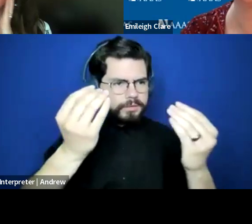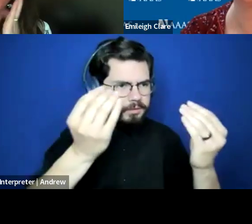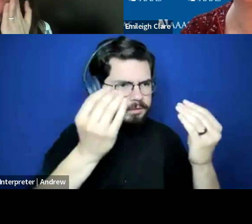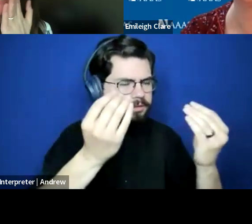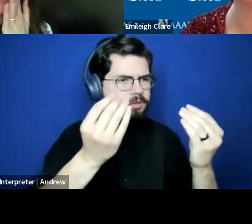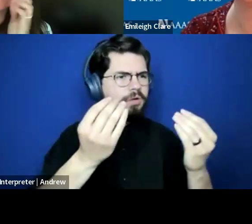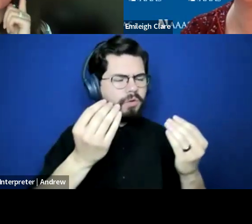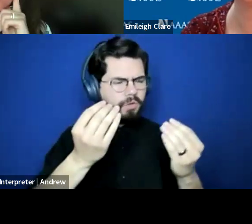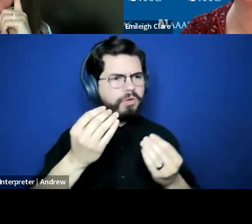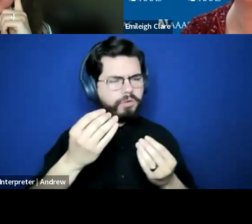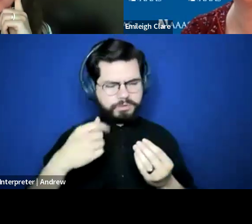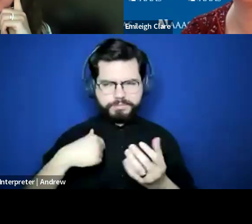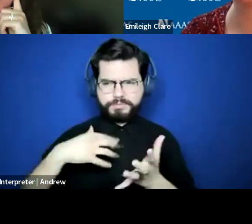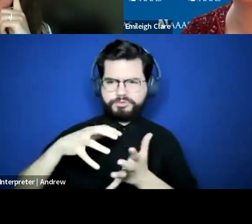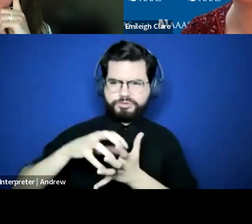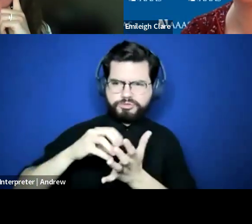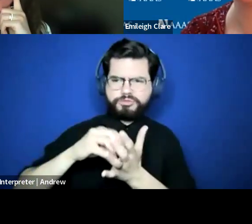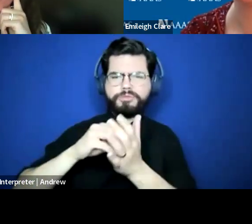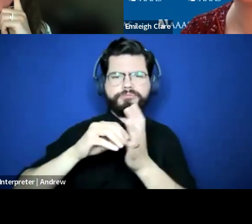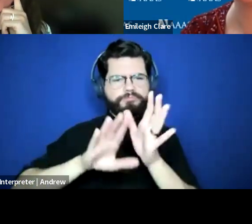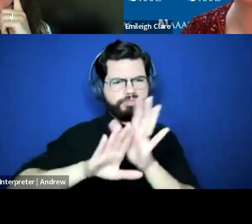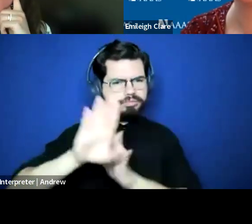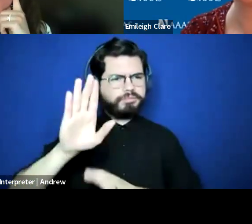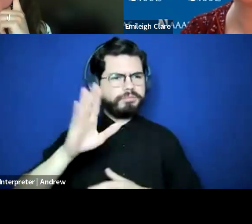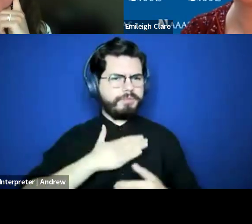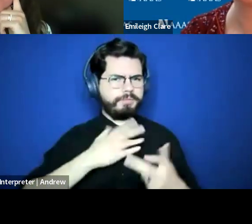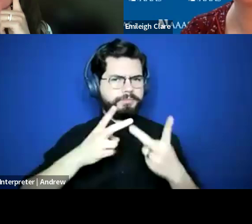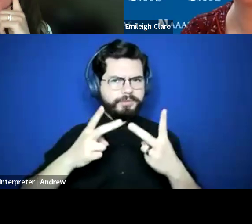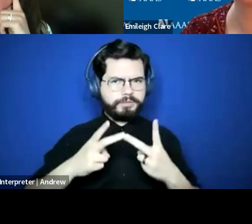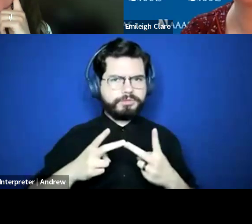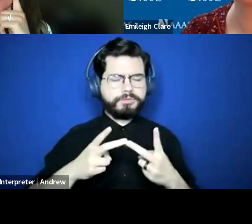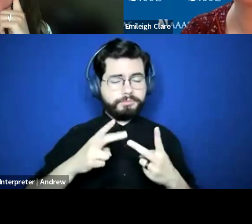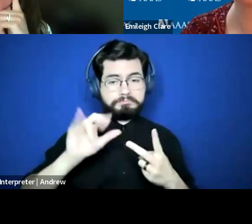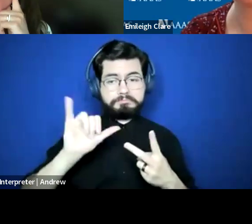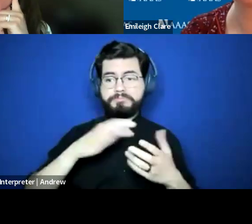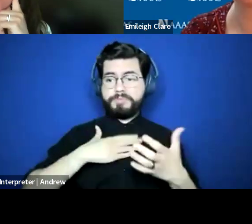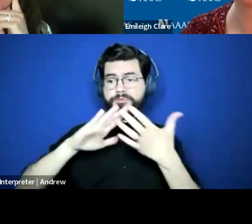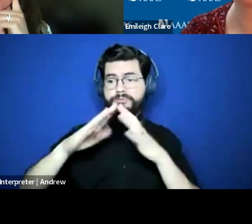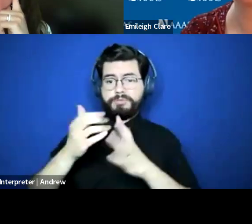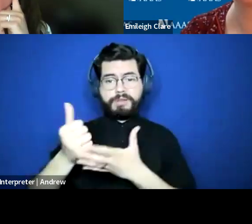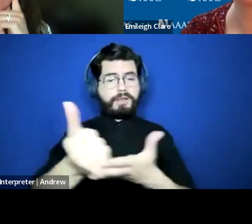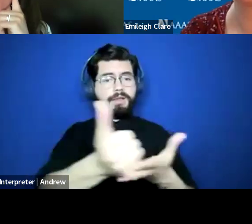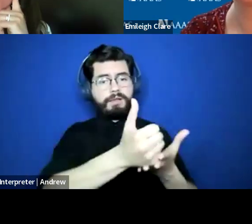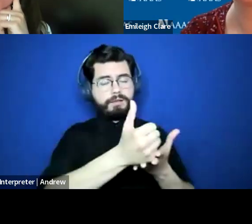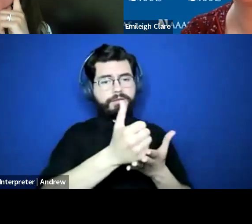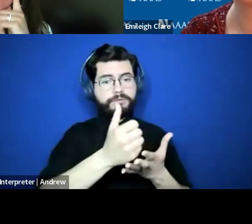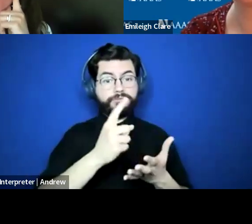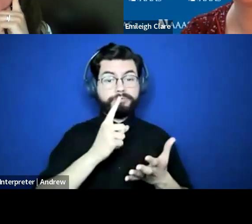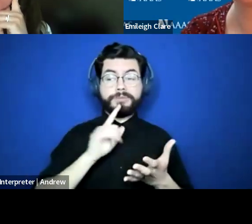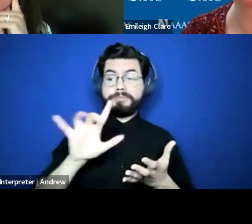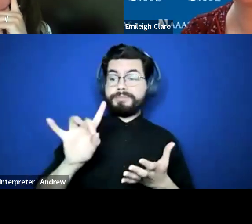learn and advance in my position with TWS and to help in my community as well. It's really hard to necessarily pick